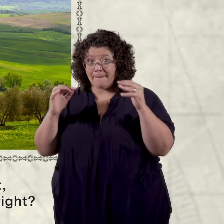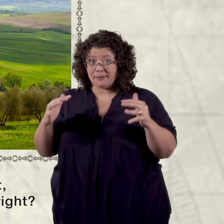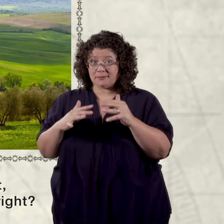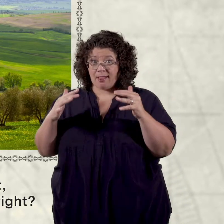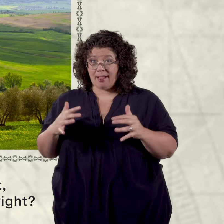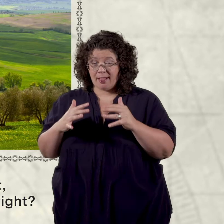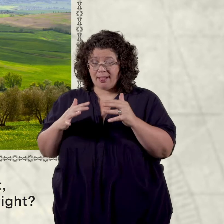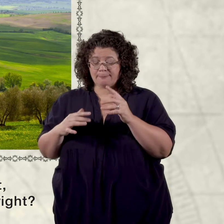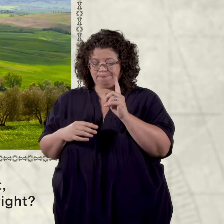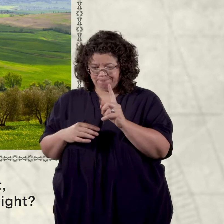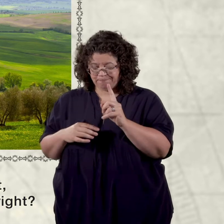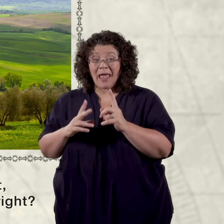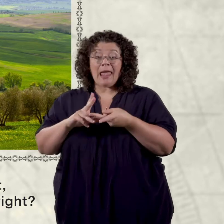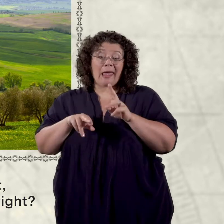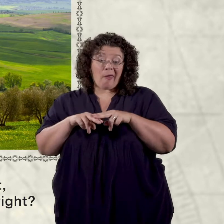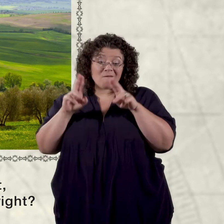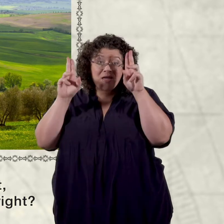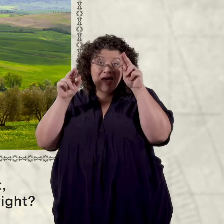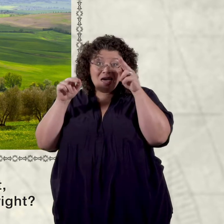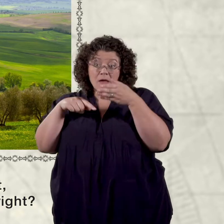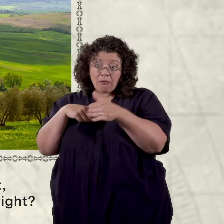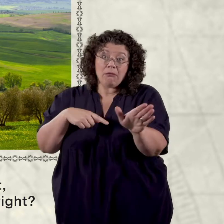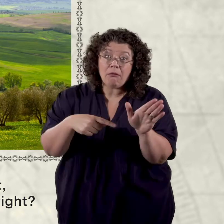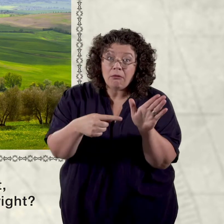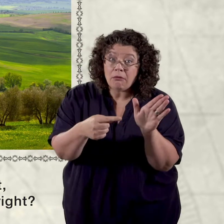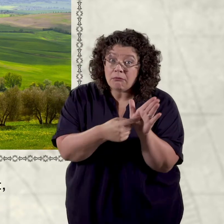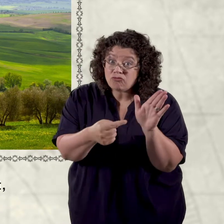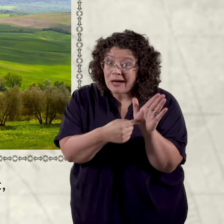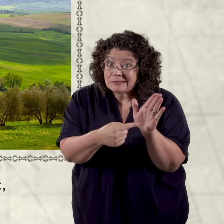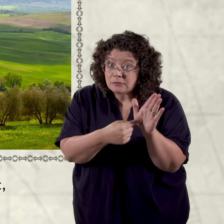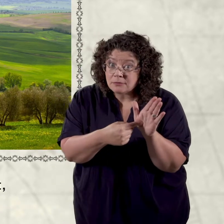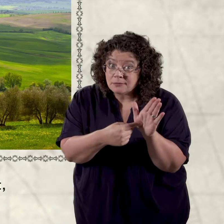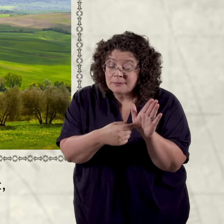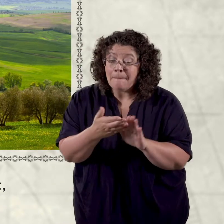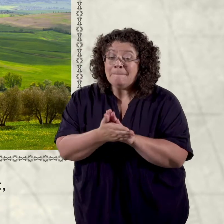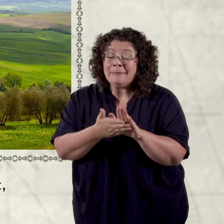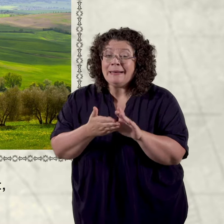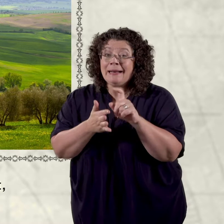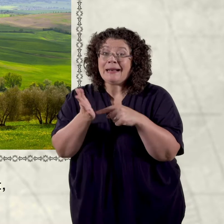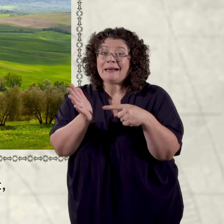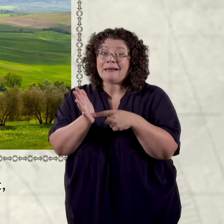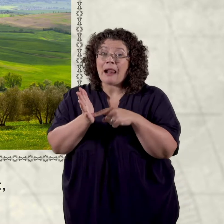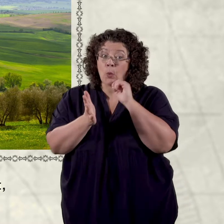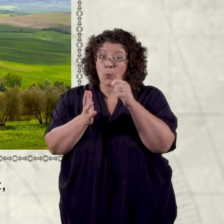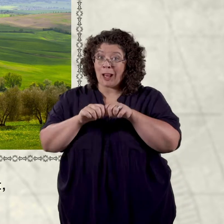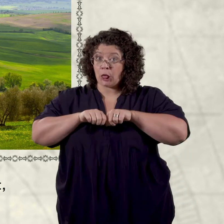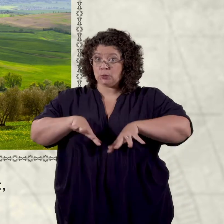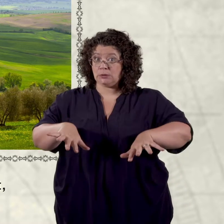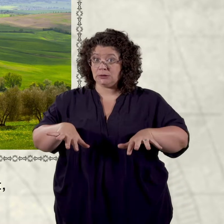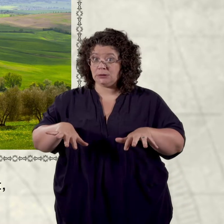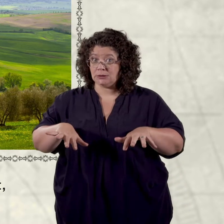Celts will win the battle. That's right. But if the hare goes to the right,